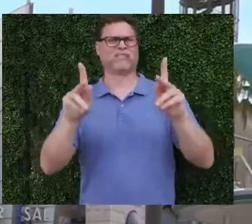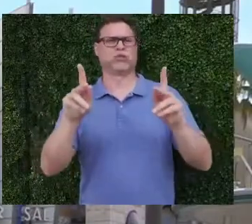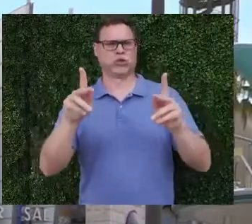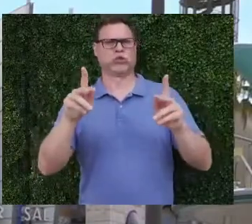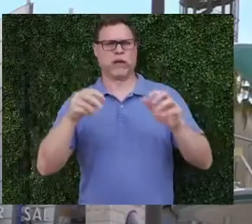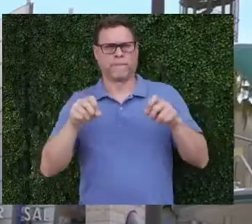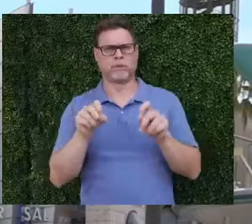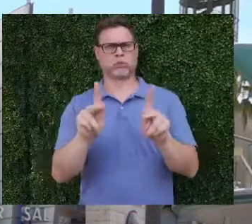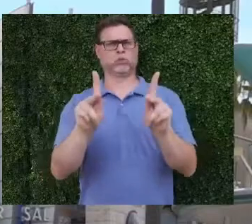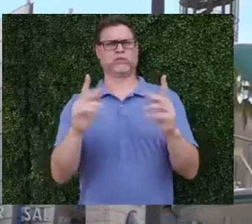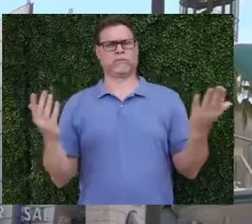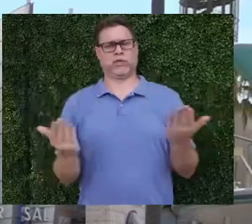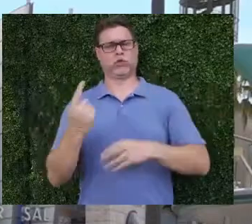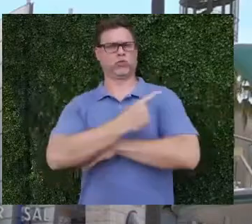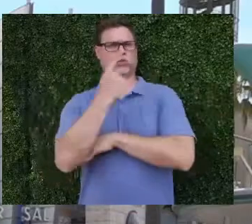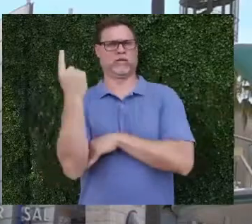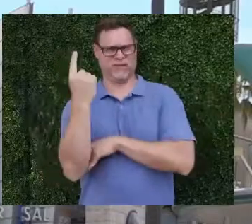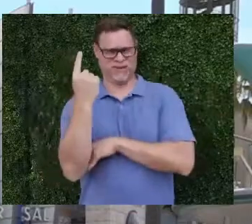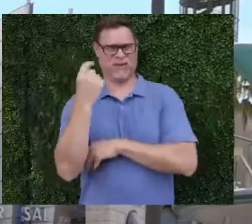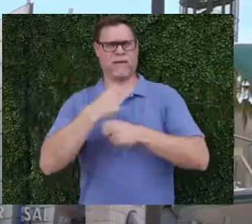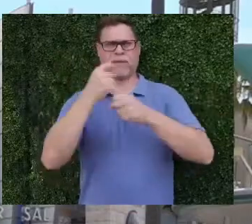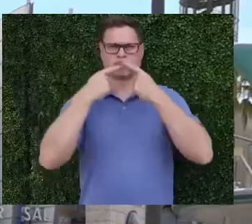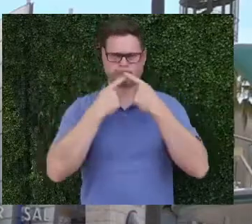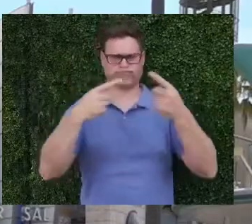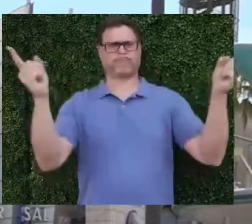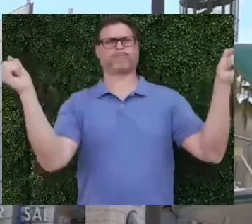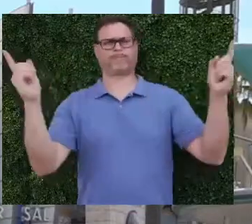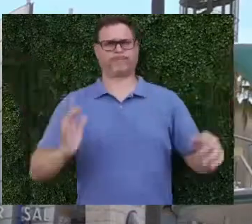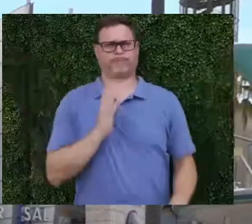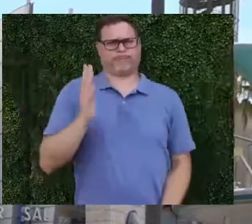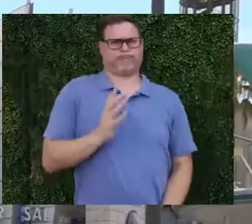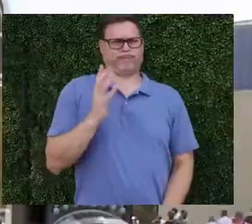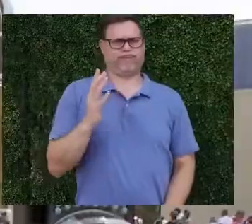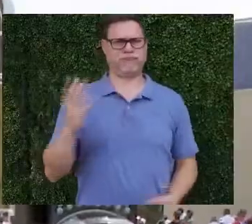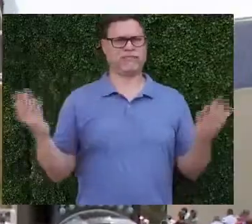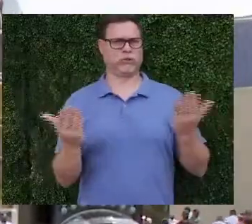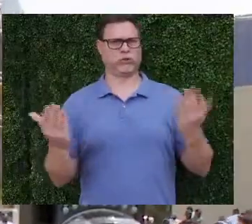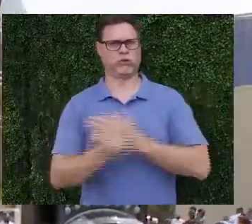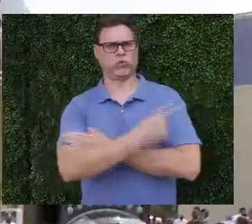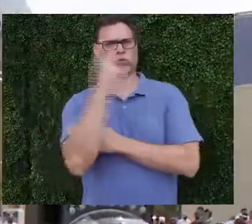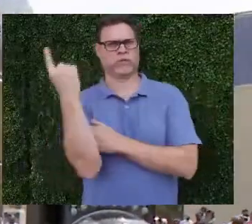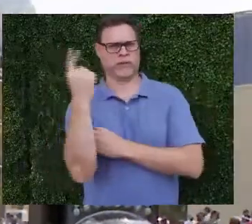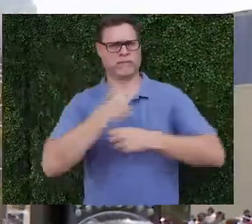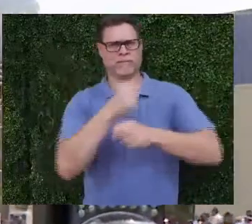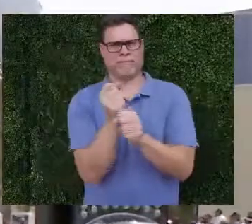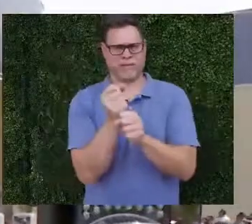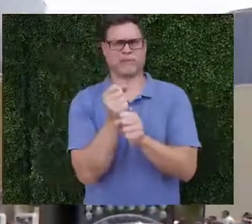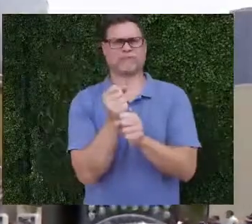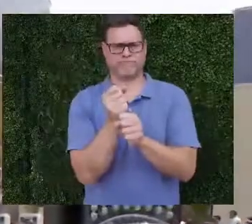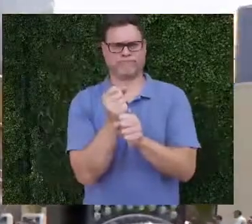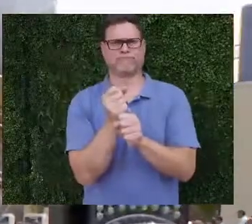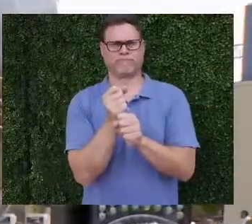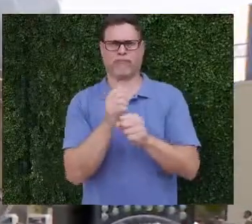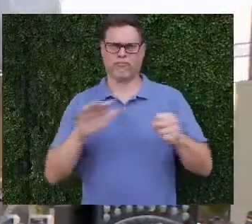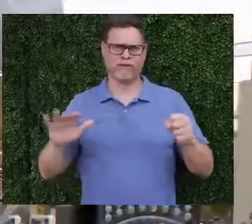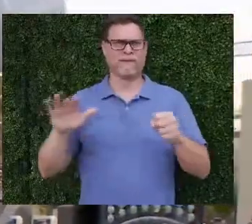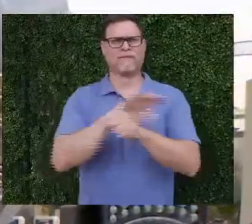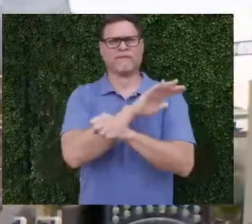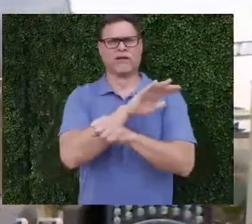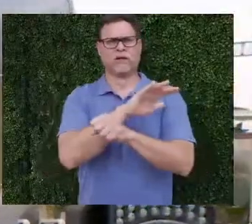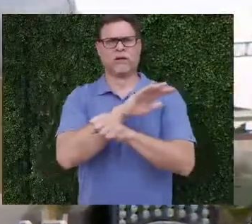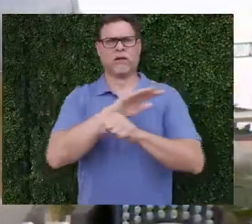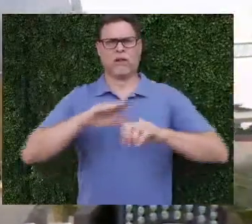be here today and to make the announcement formally here today that we're making around the full